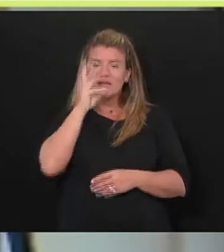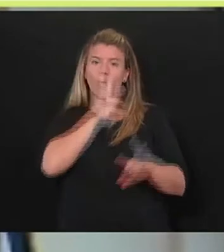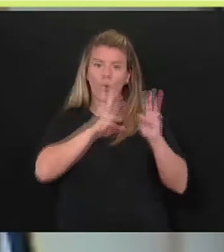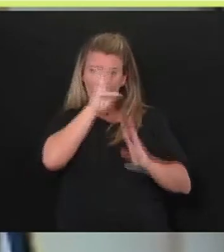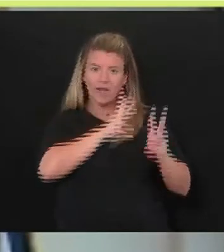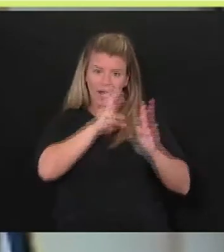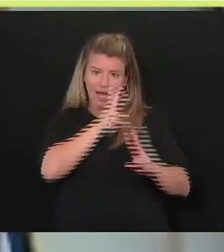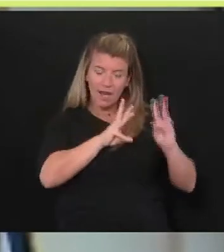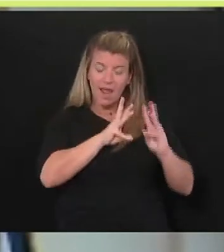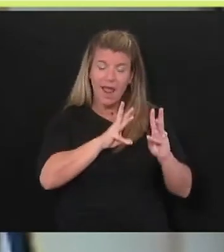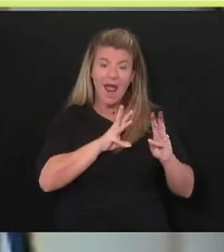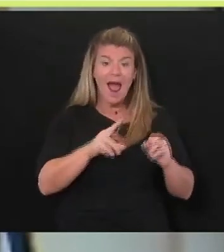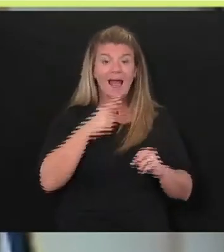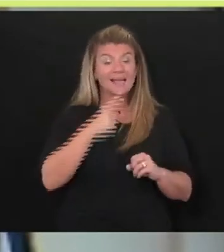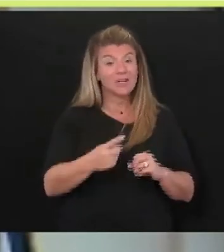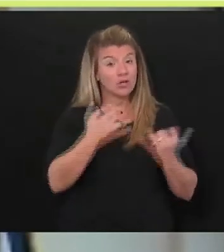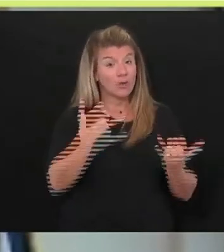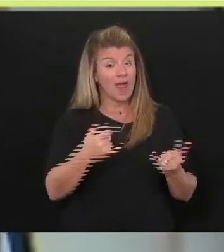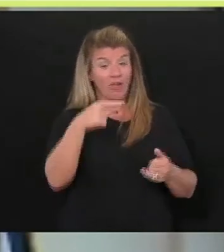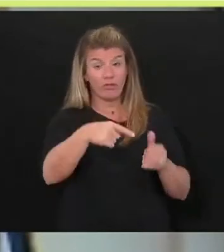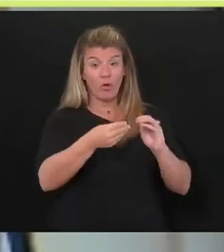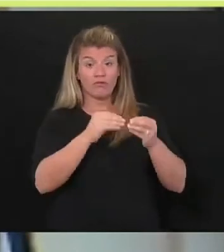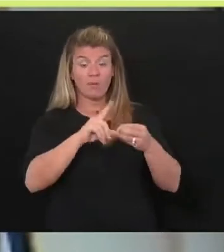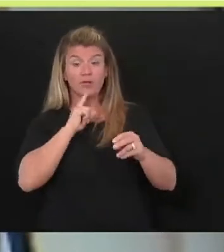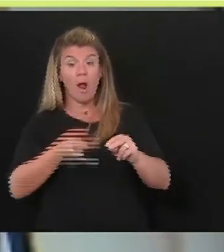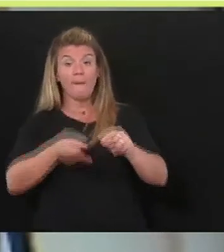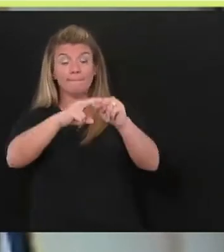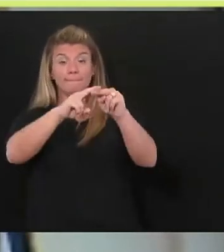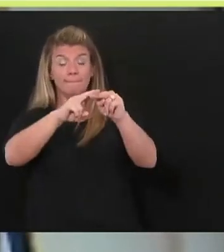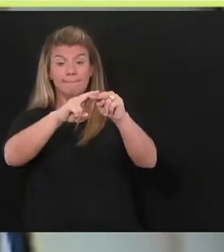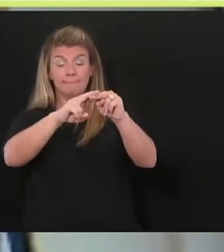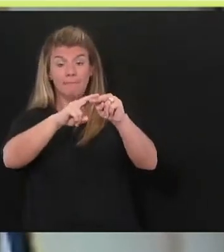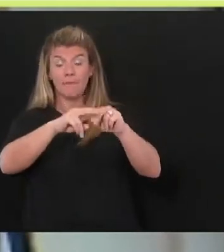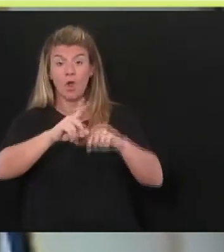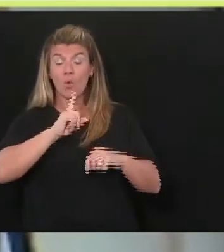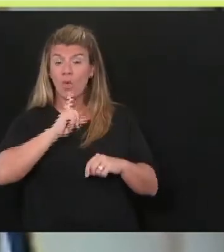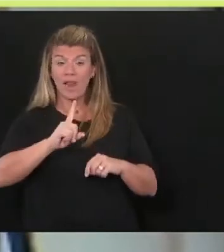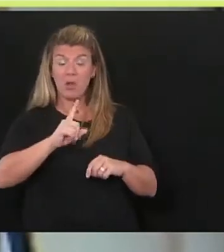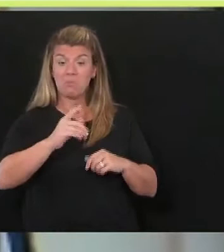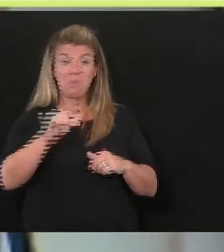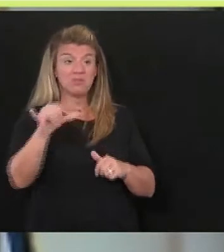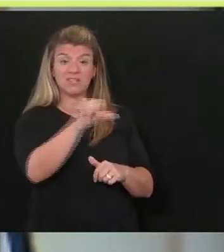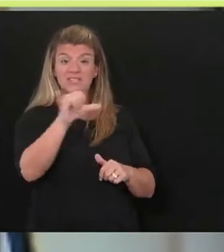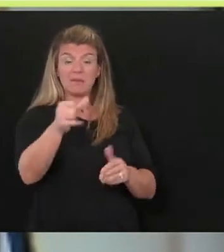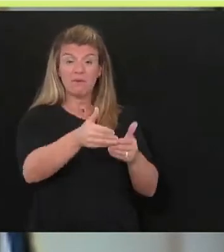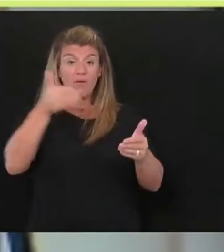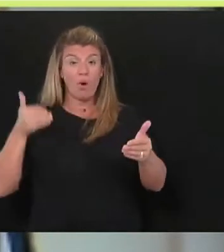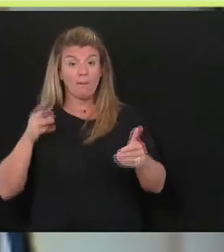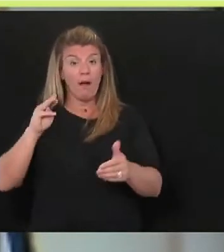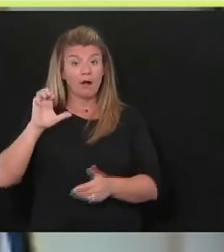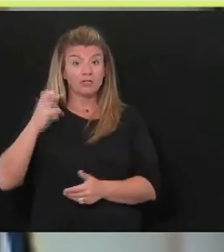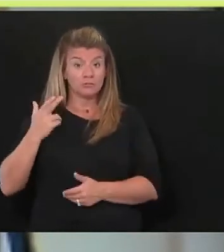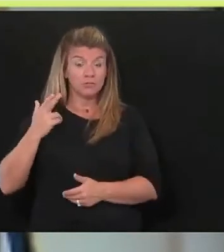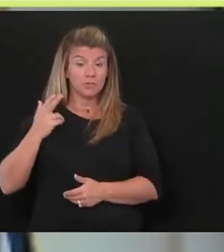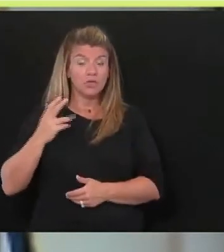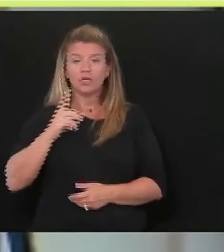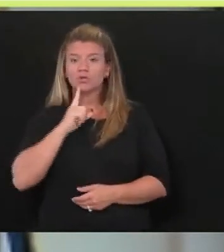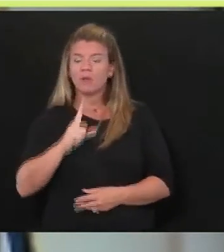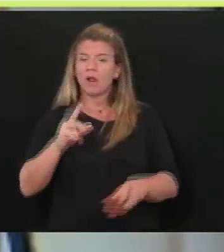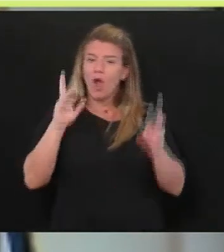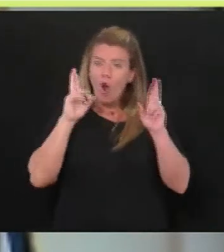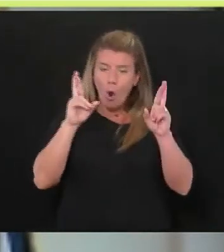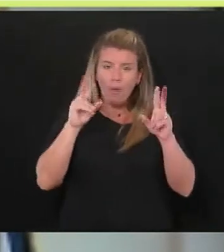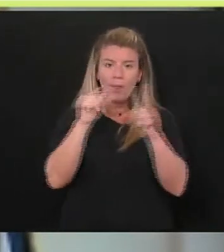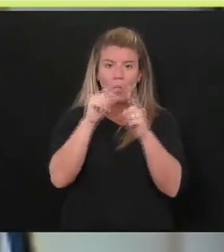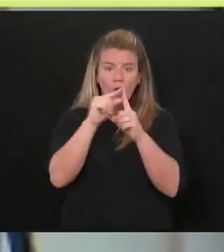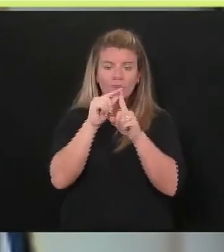you those numbers are back up almost to the level they were before the pandemic. So hopefully getting the word out in